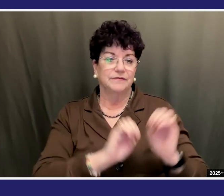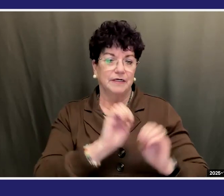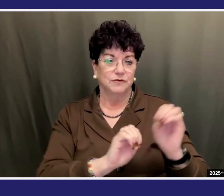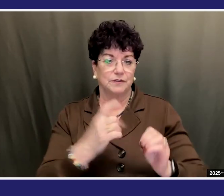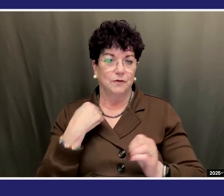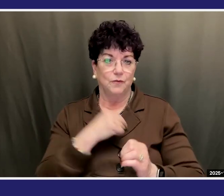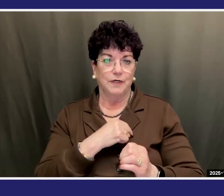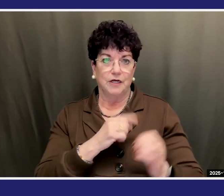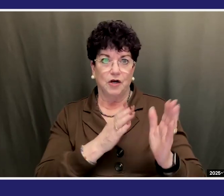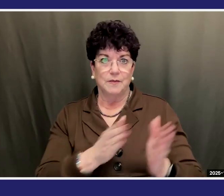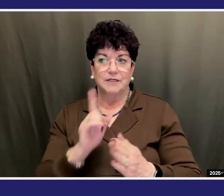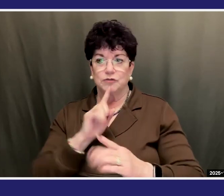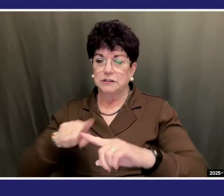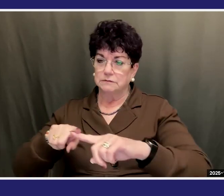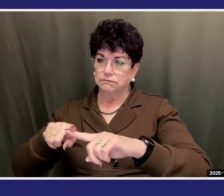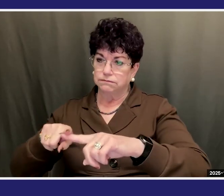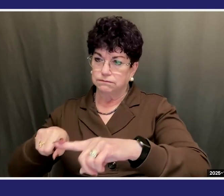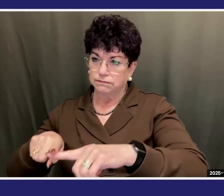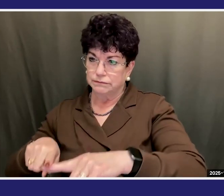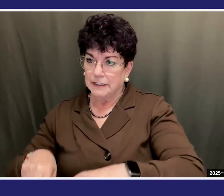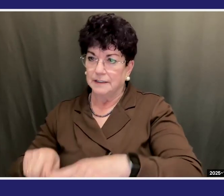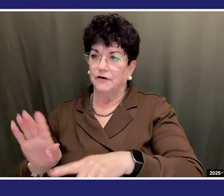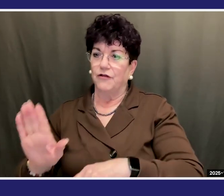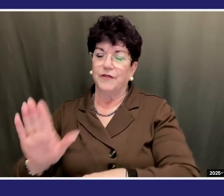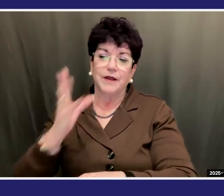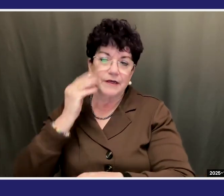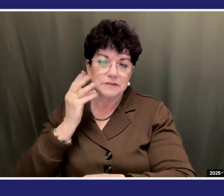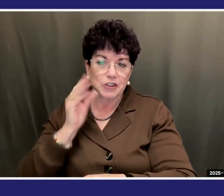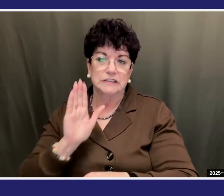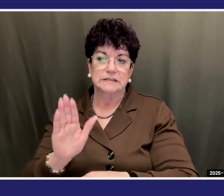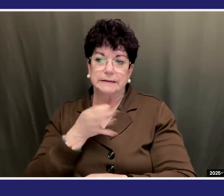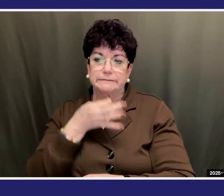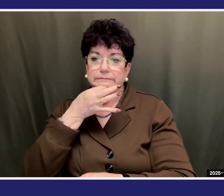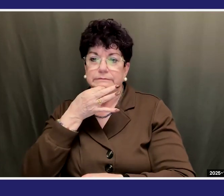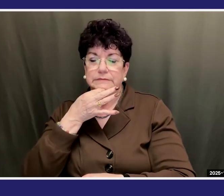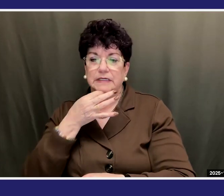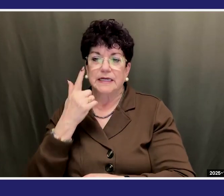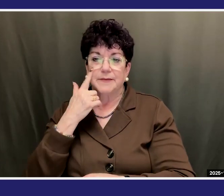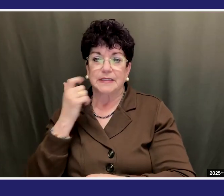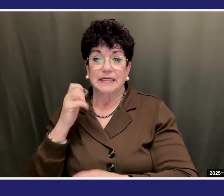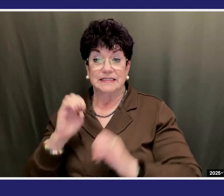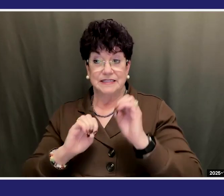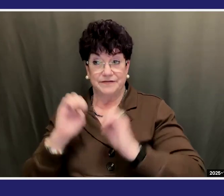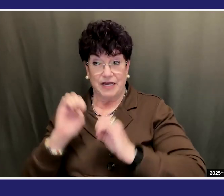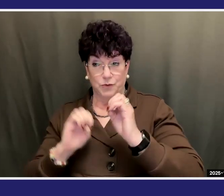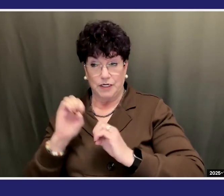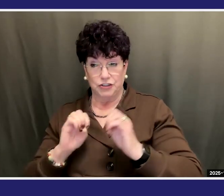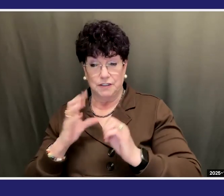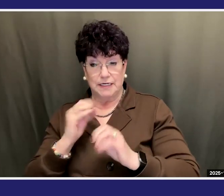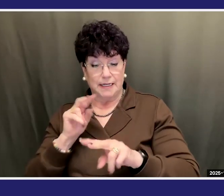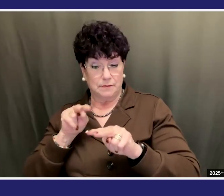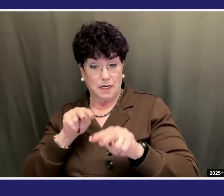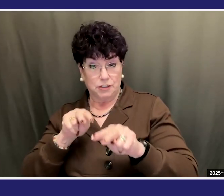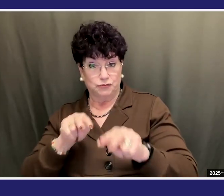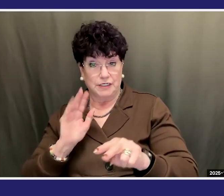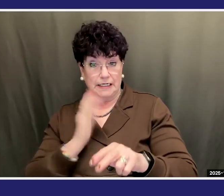lean very heavily on that experience and that expertise, because the evaluation and the monitoring of